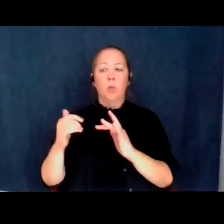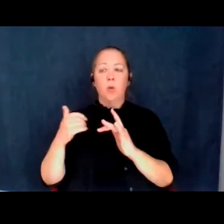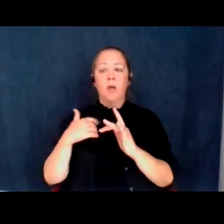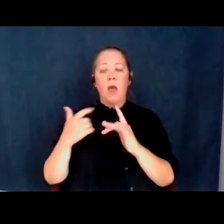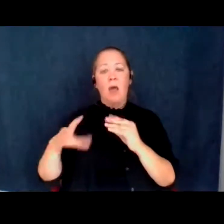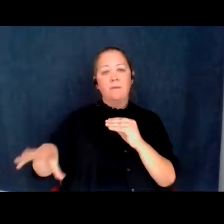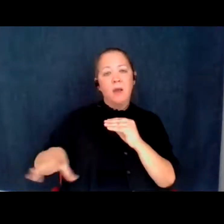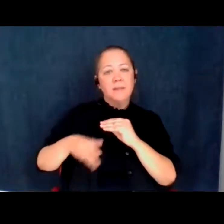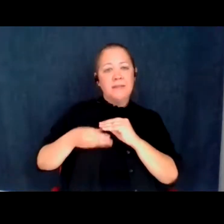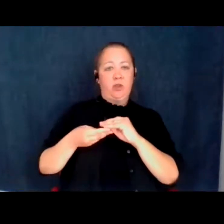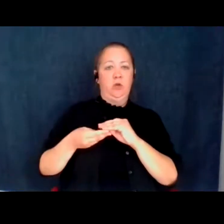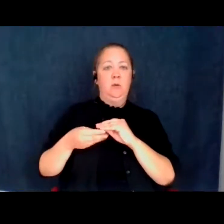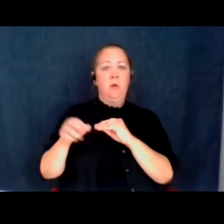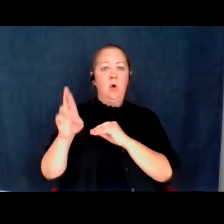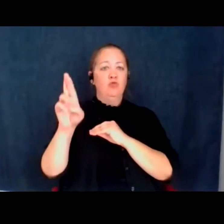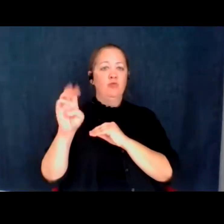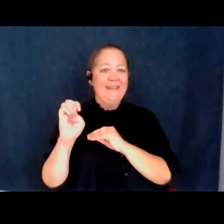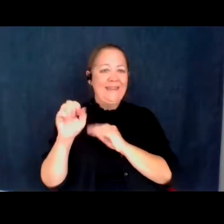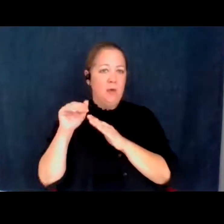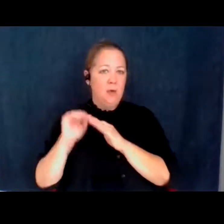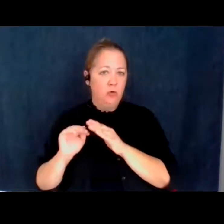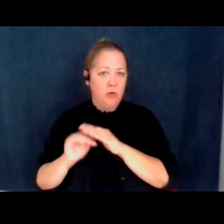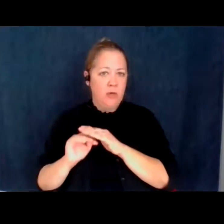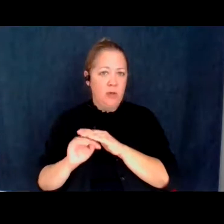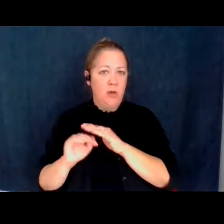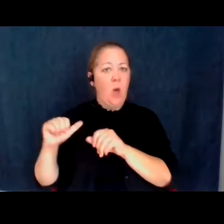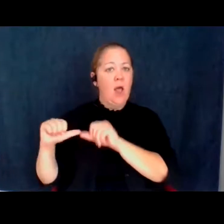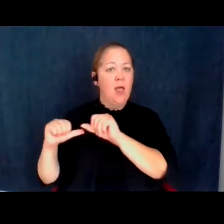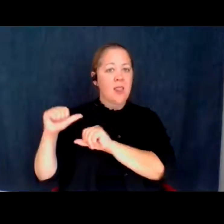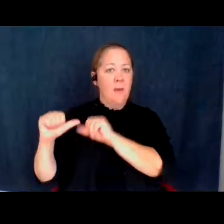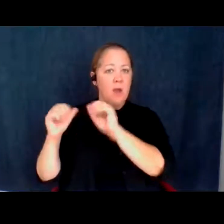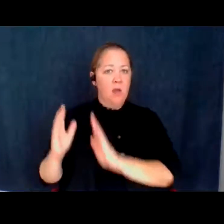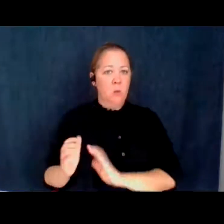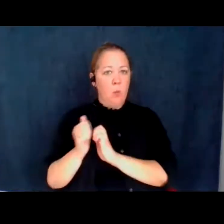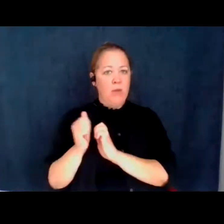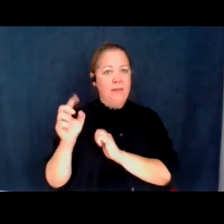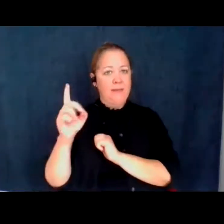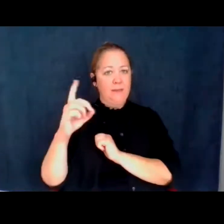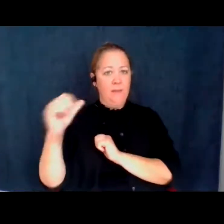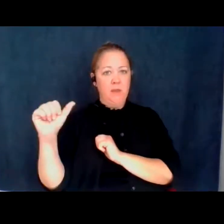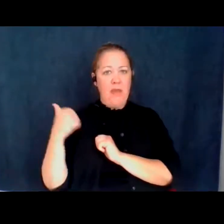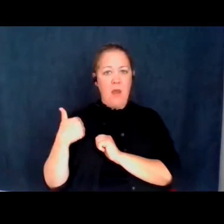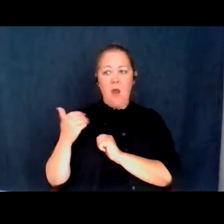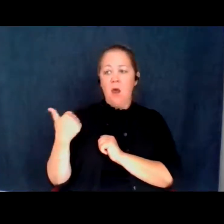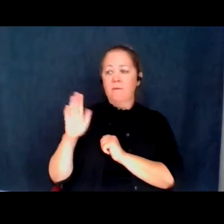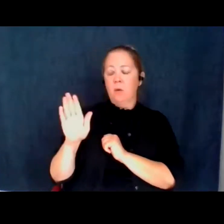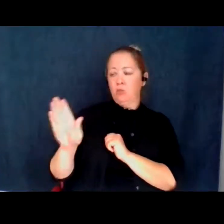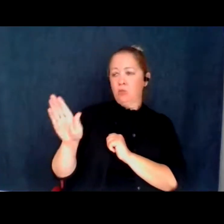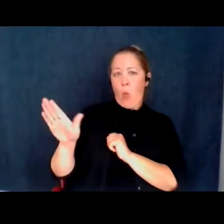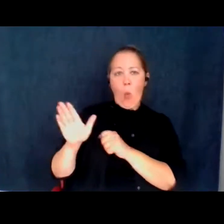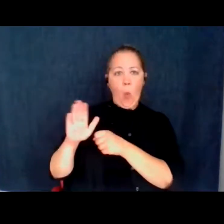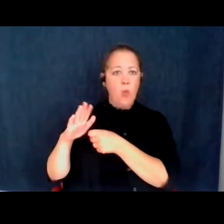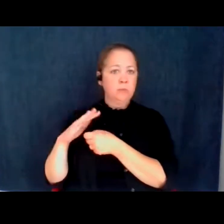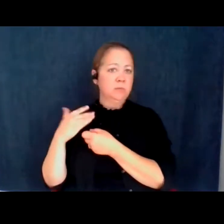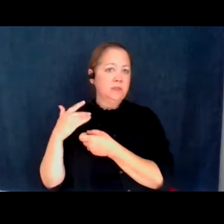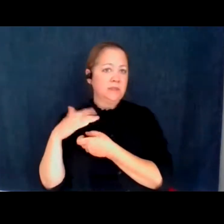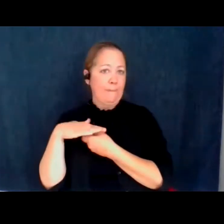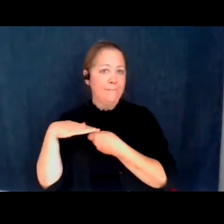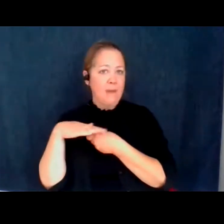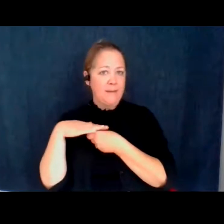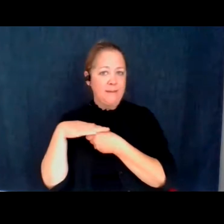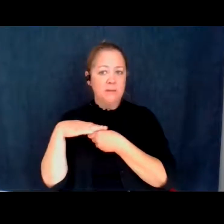for alumni with disabilities, where they had their own space as students with disabilities to talk about their own experiences